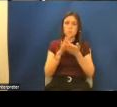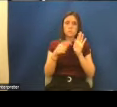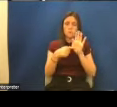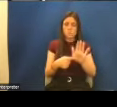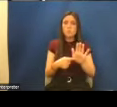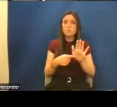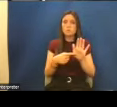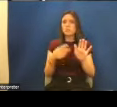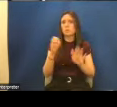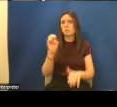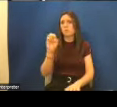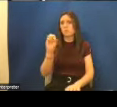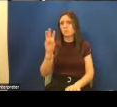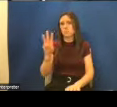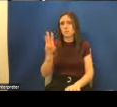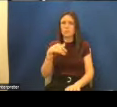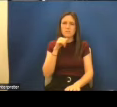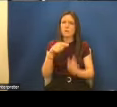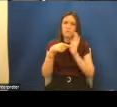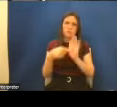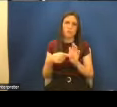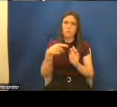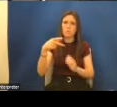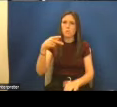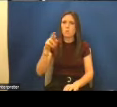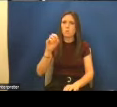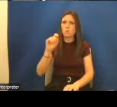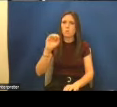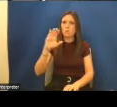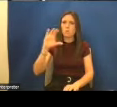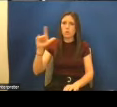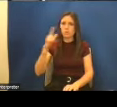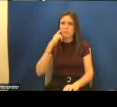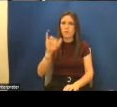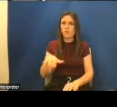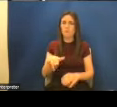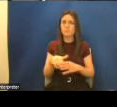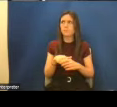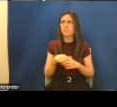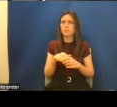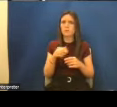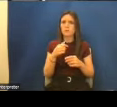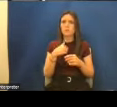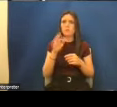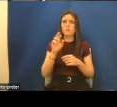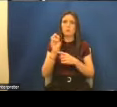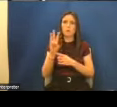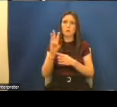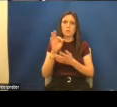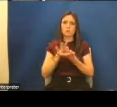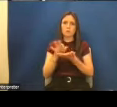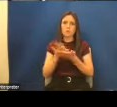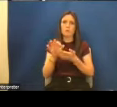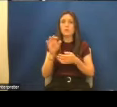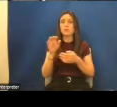On the EOW, after going through, I didn't show you the protocol for that, but after correcting for some things on the EOW, we have a raw score of 54, a standard score